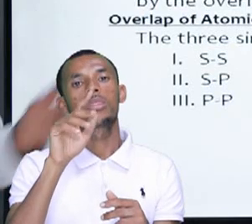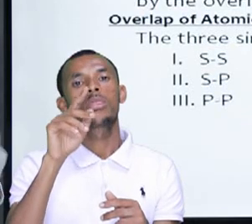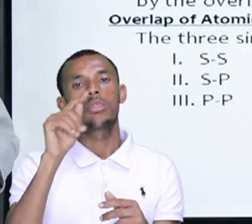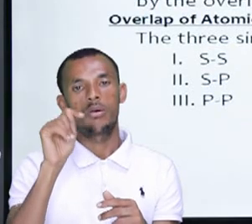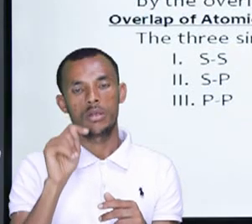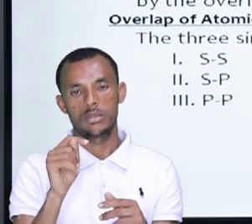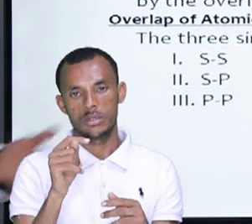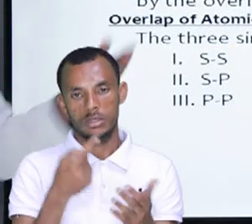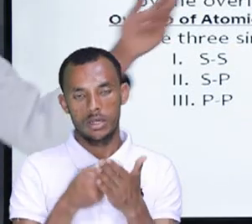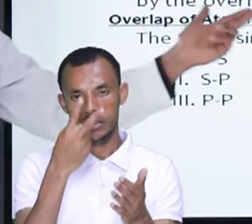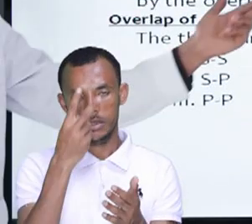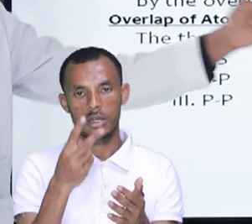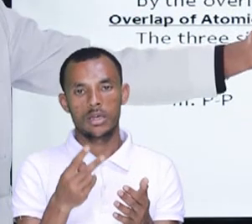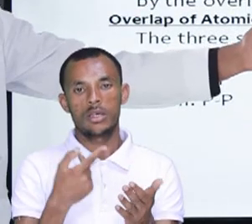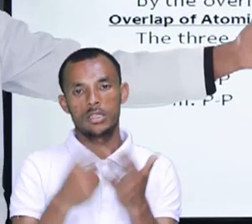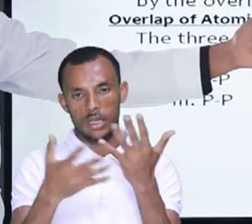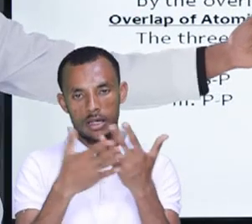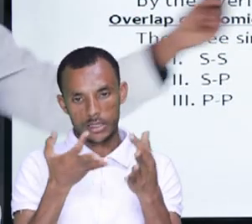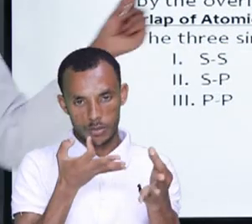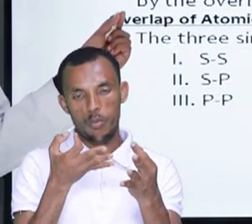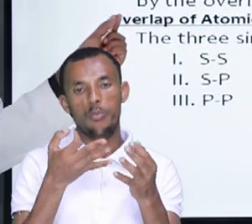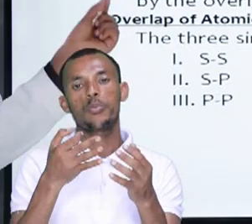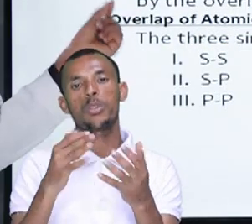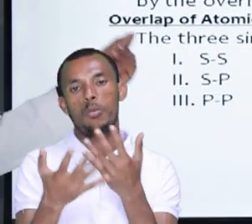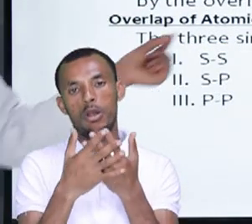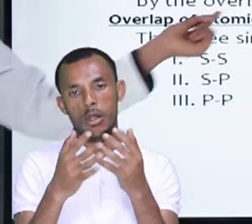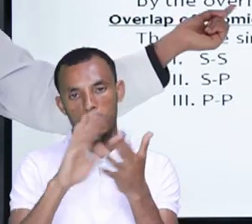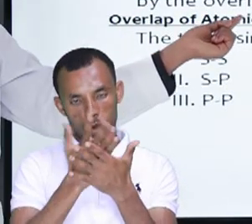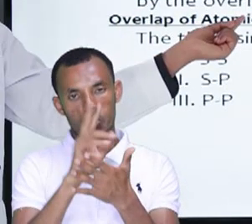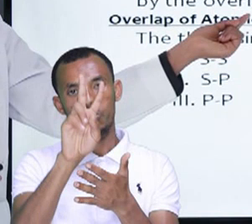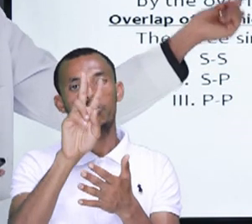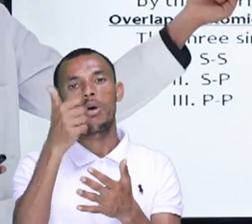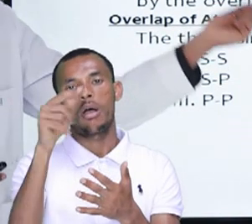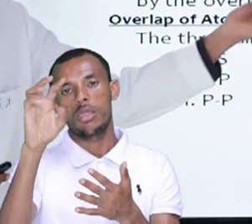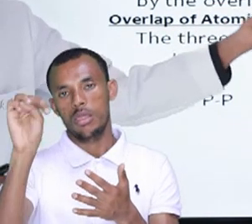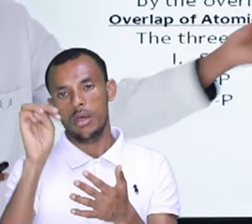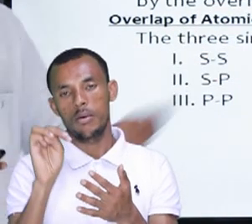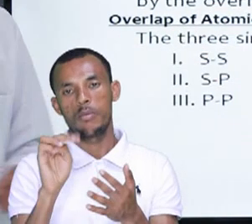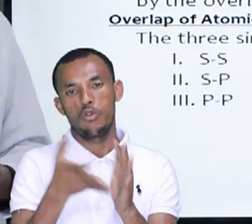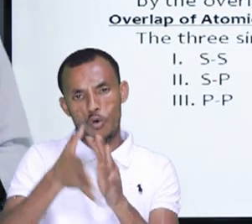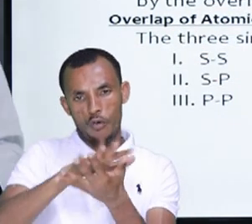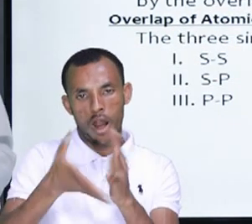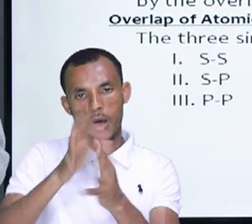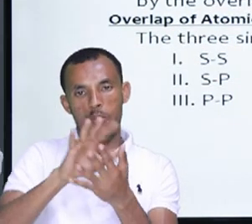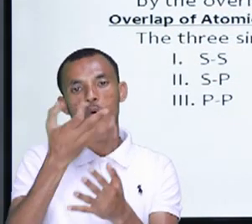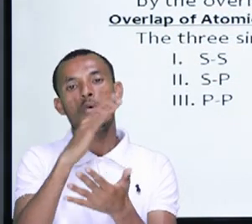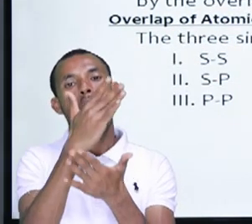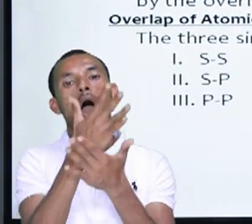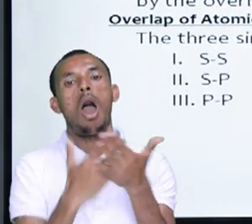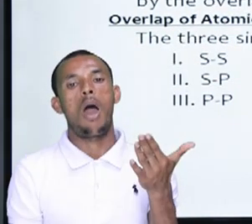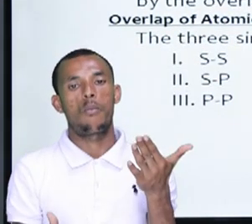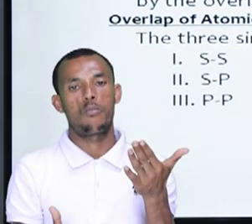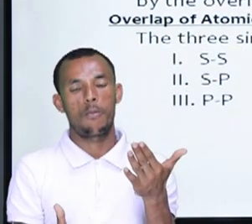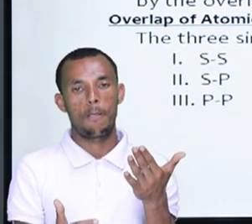This one explains bonding between two atoms caused by the overlap of half-filled atomic orbitals.